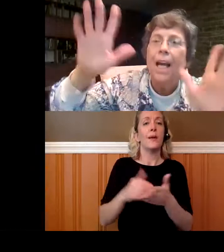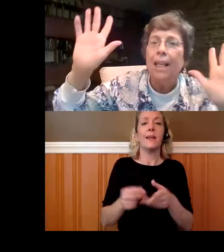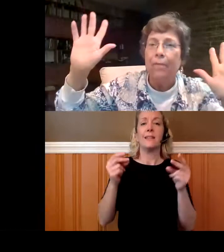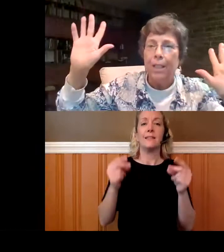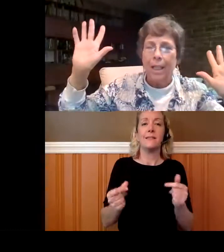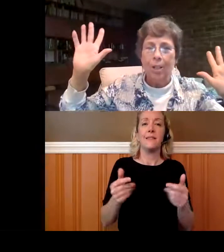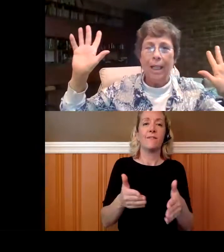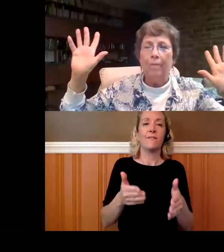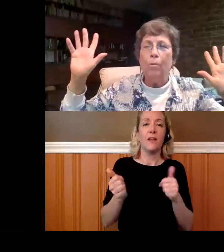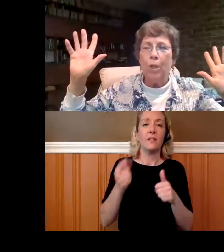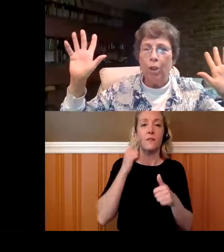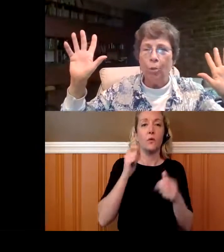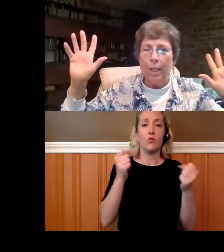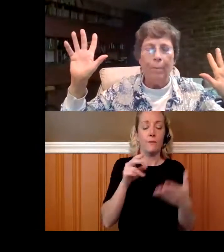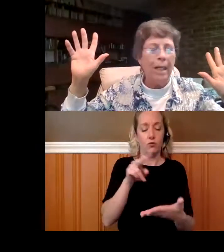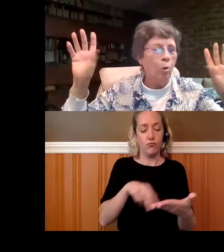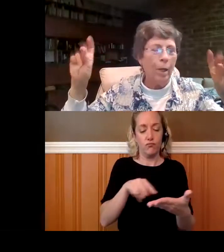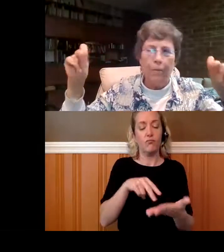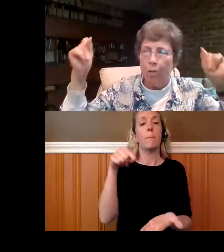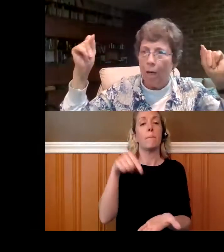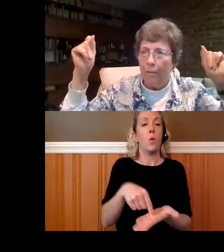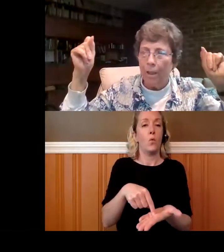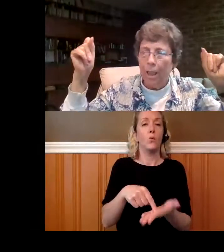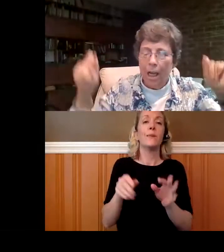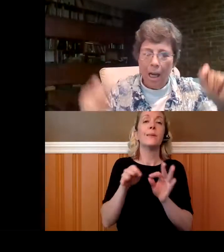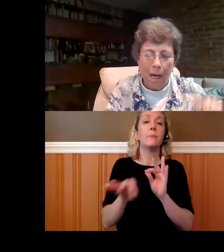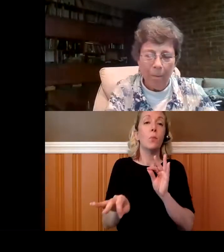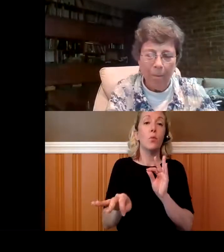driver, and so it can expedite and make things simple.